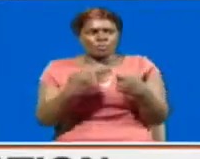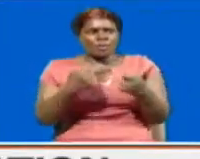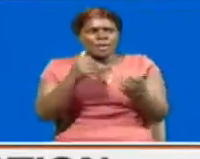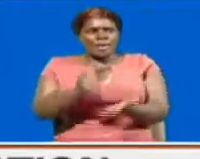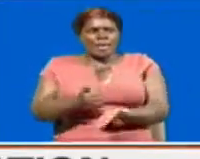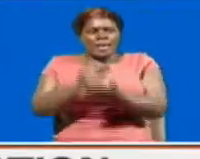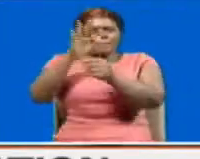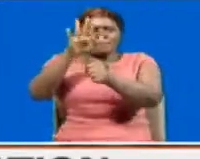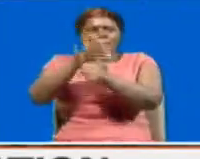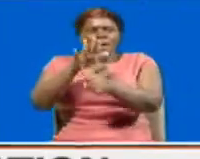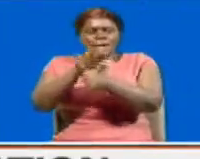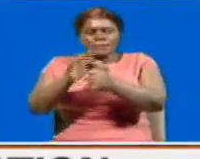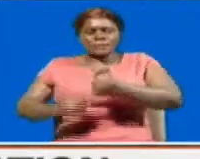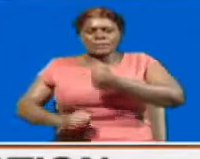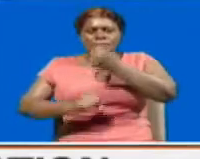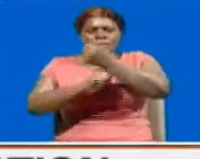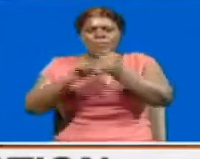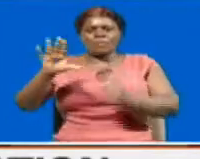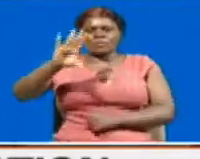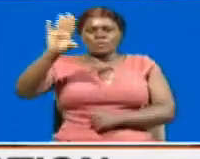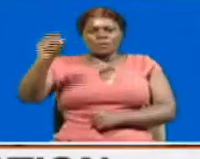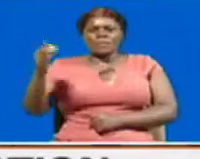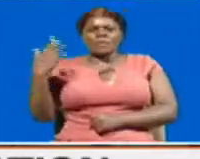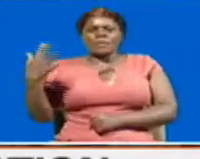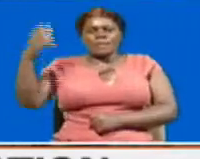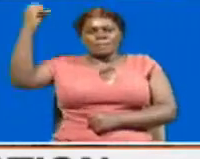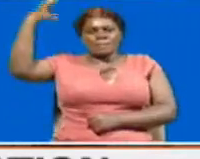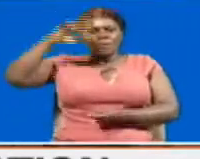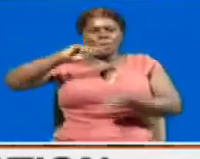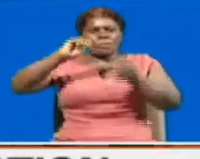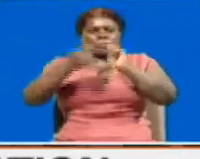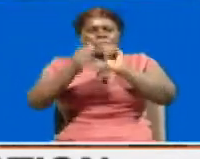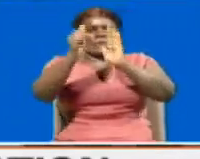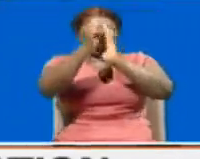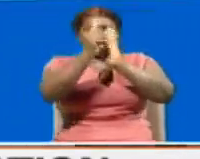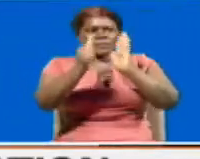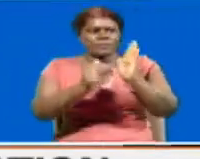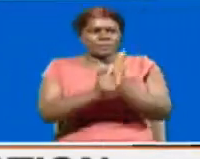a long way in boosting Africa's green energy transition